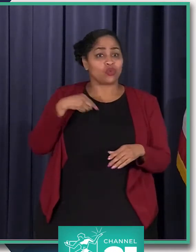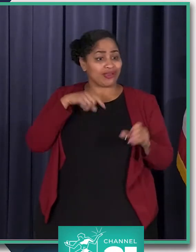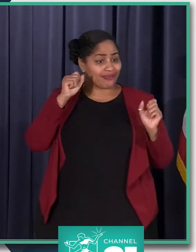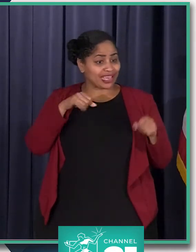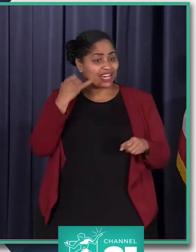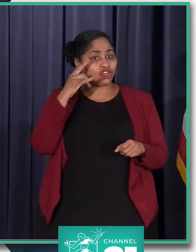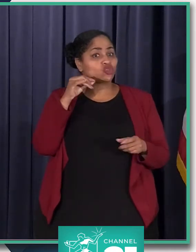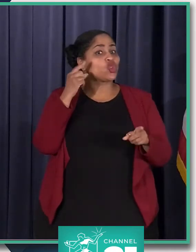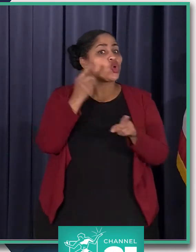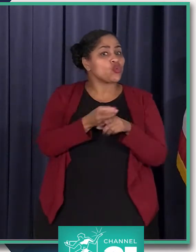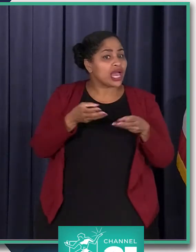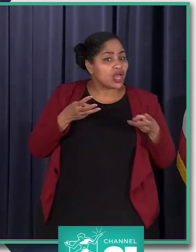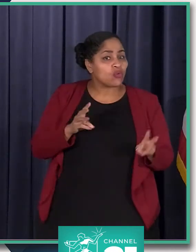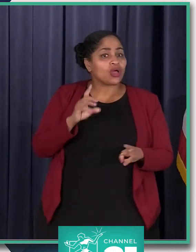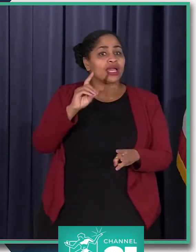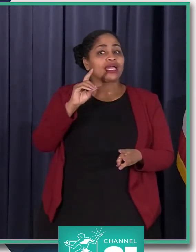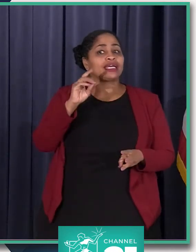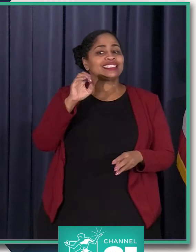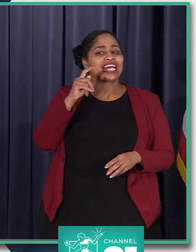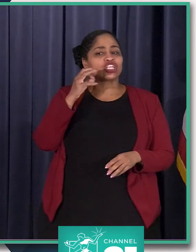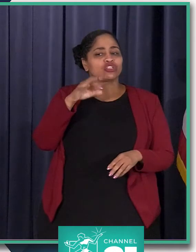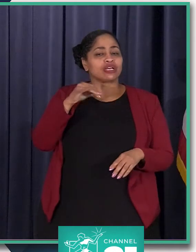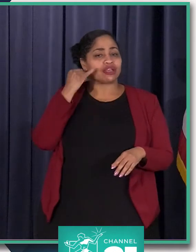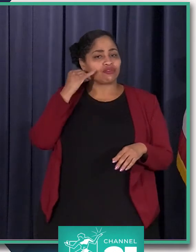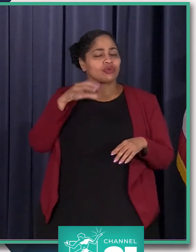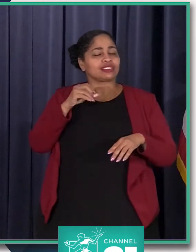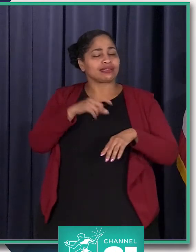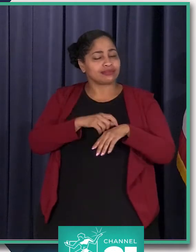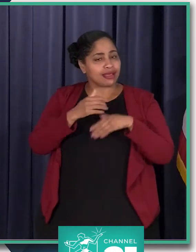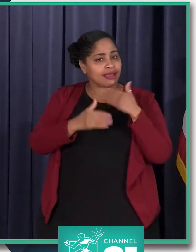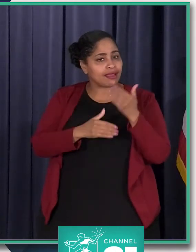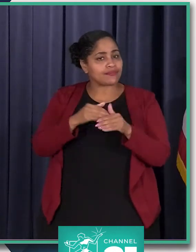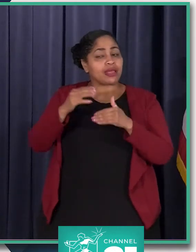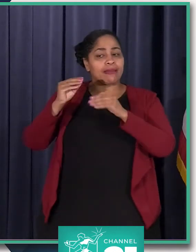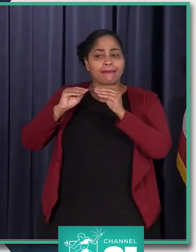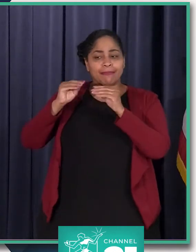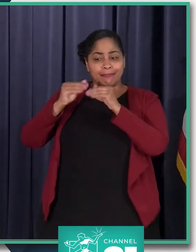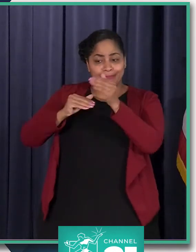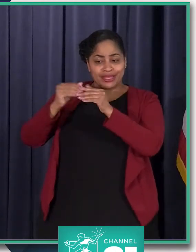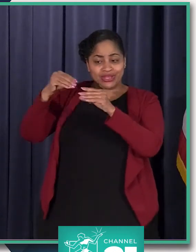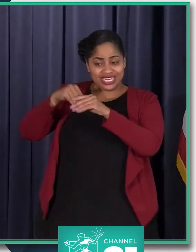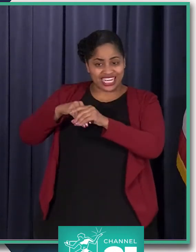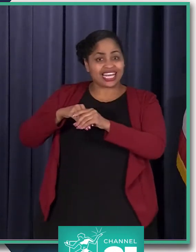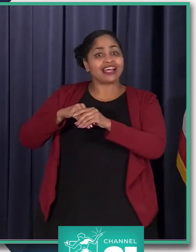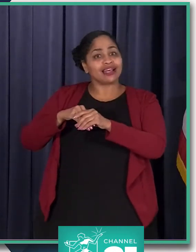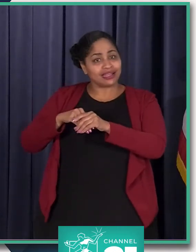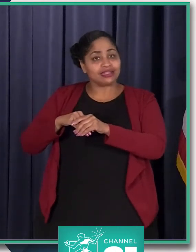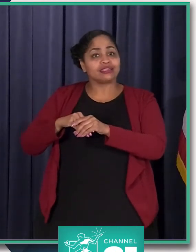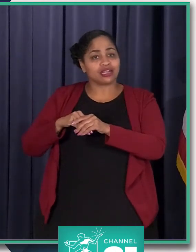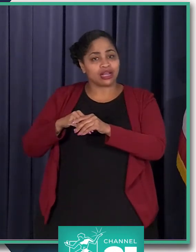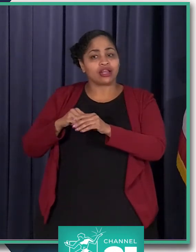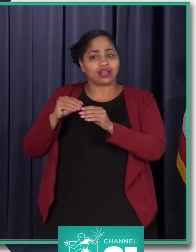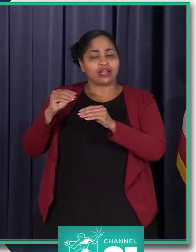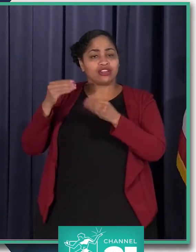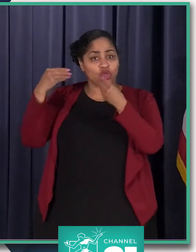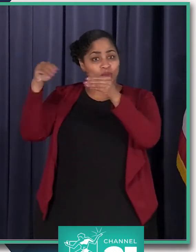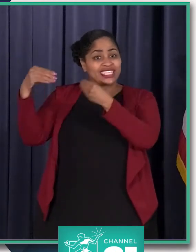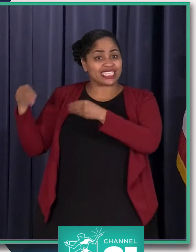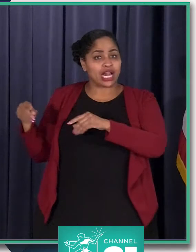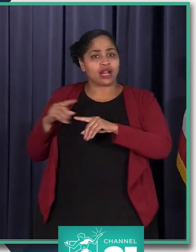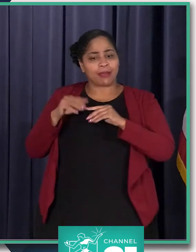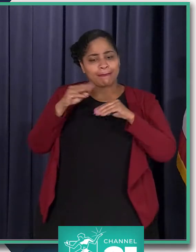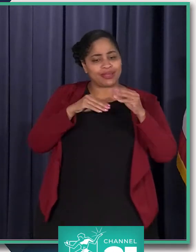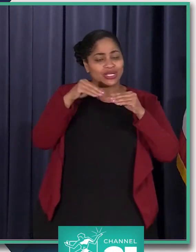do this right in Dexter over time, is to build in the retail, but build in the off-street parking at the same time. And so I'm